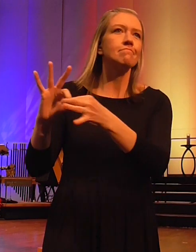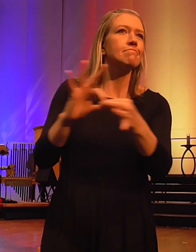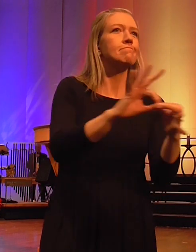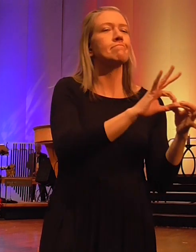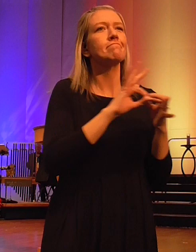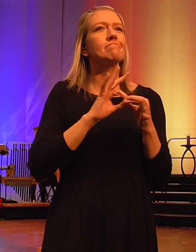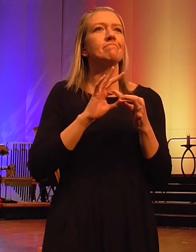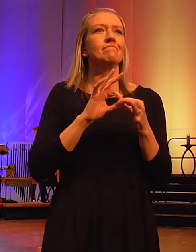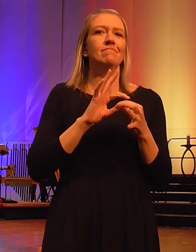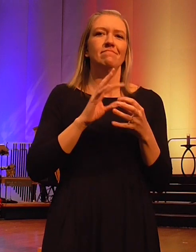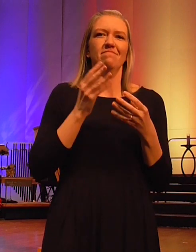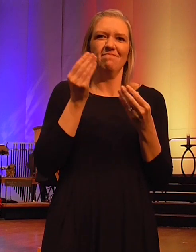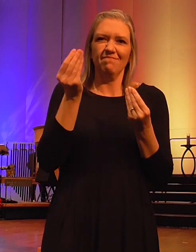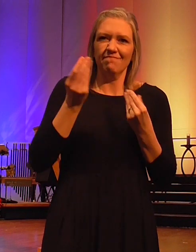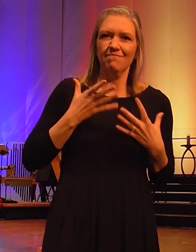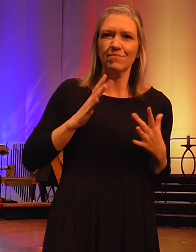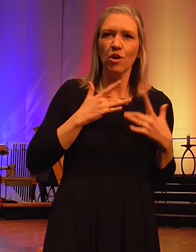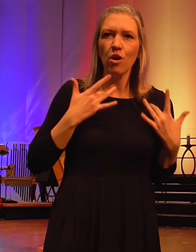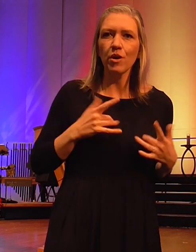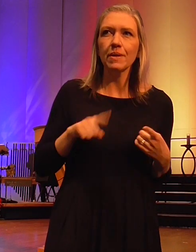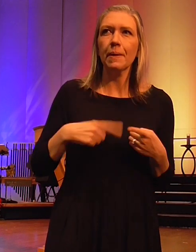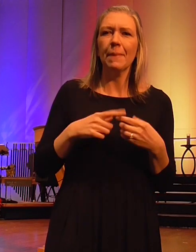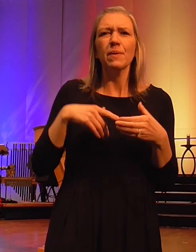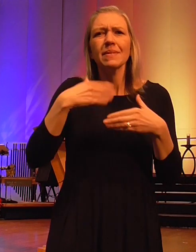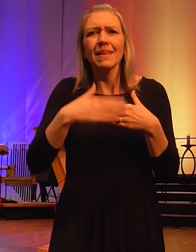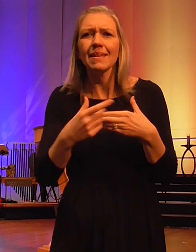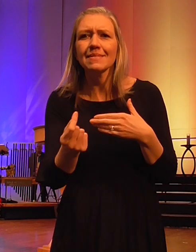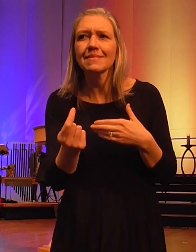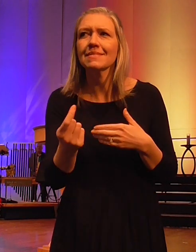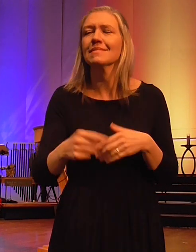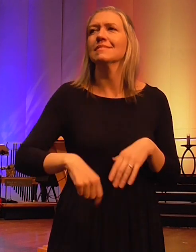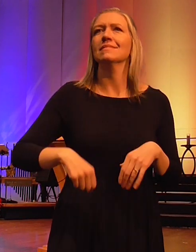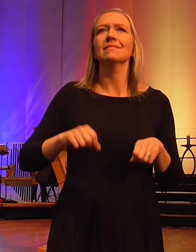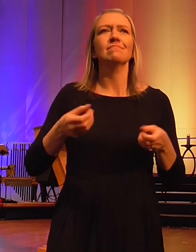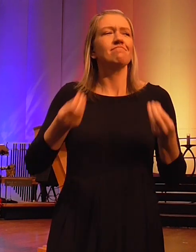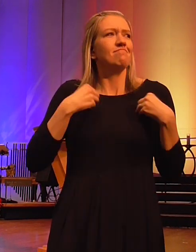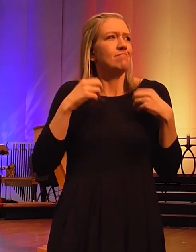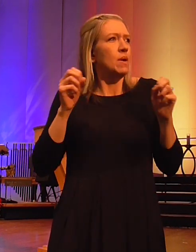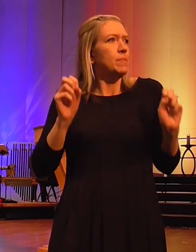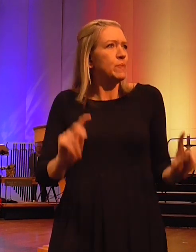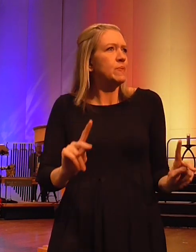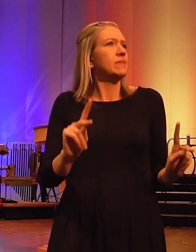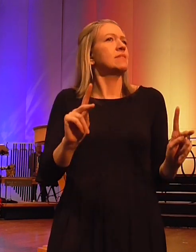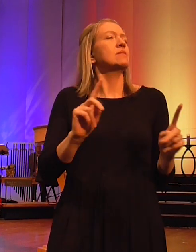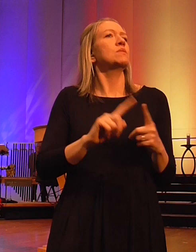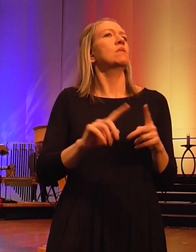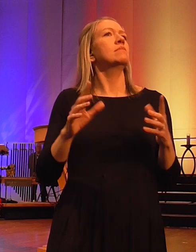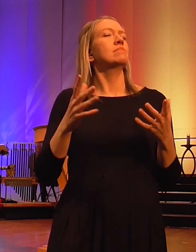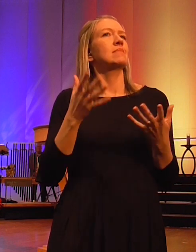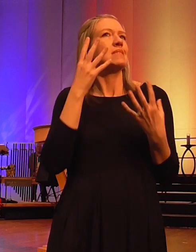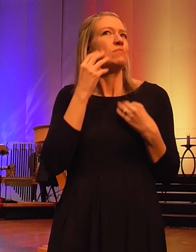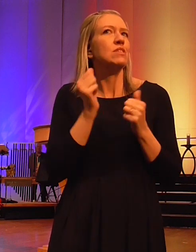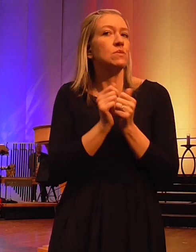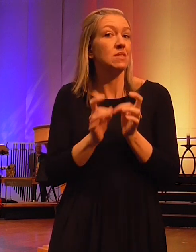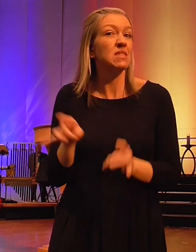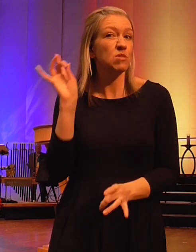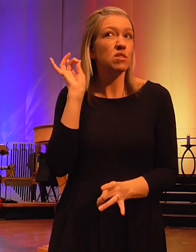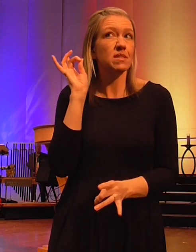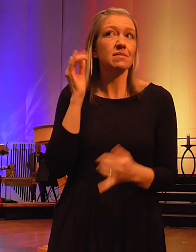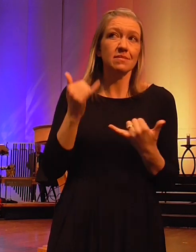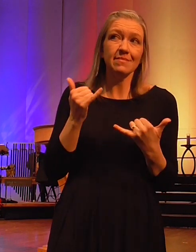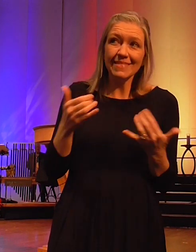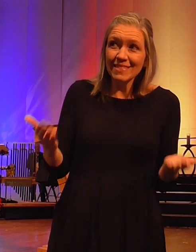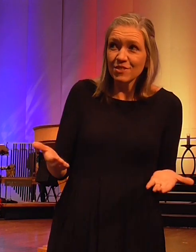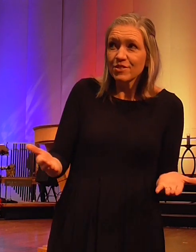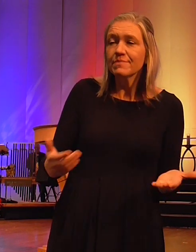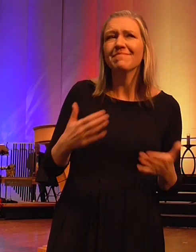informs our heart about next steps, and it gives us that opportunity to have and experience the Spirit right here and right now. So I'm so